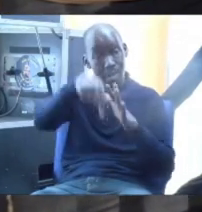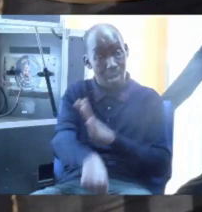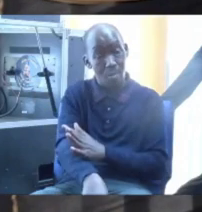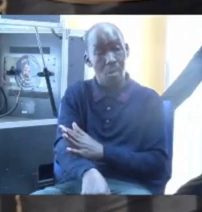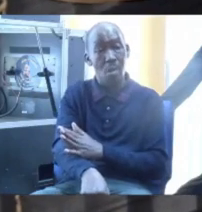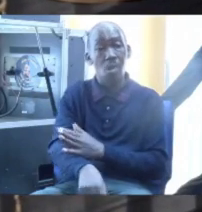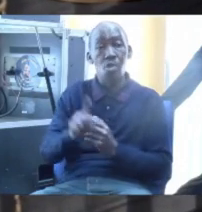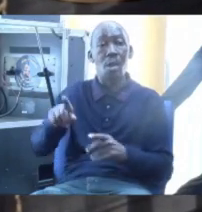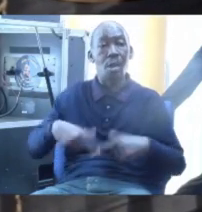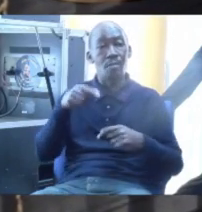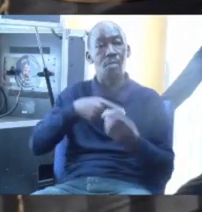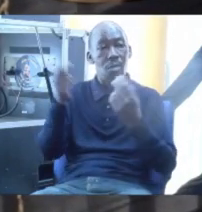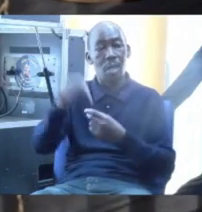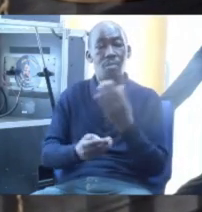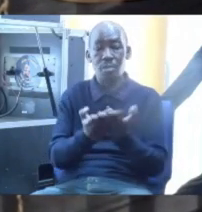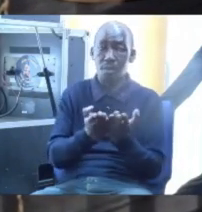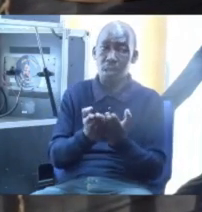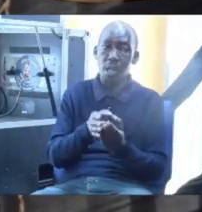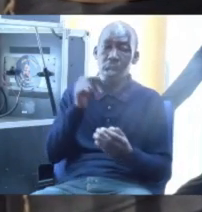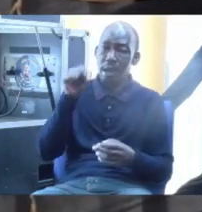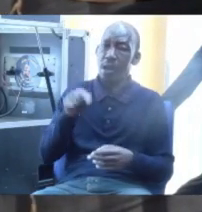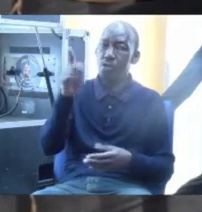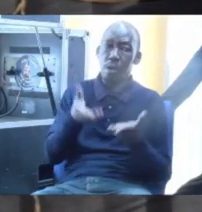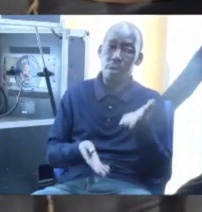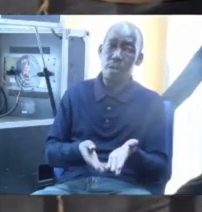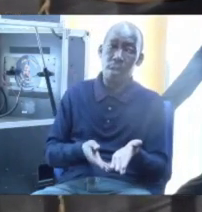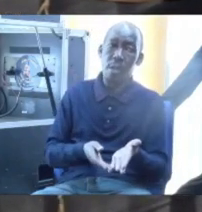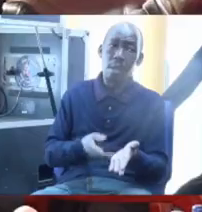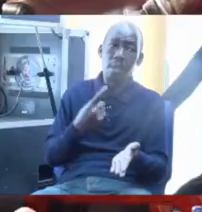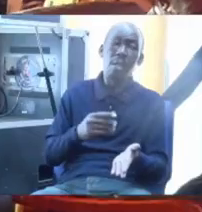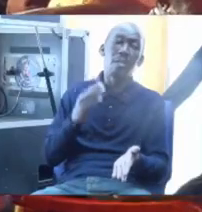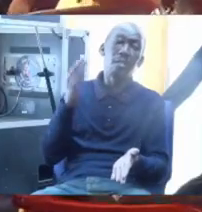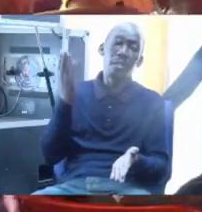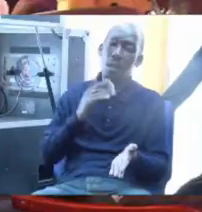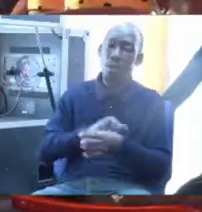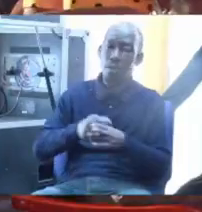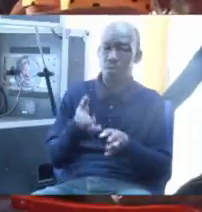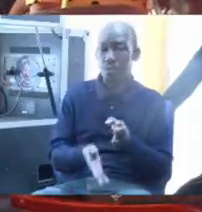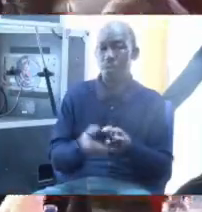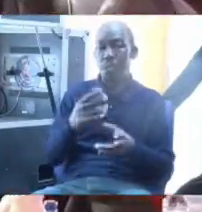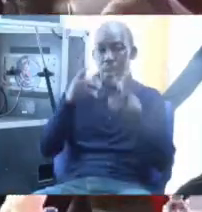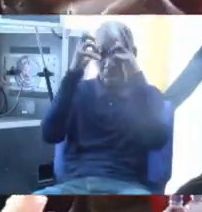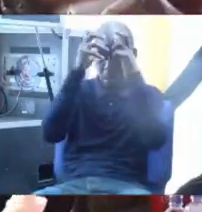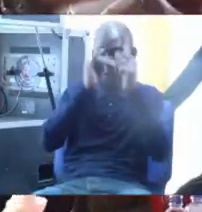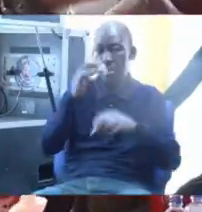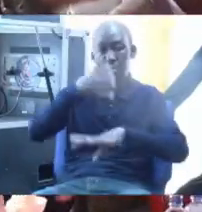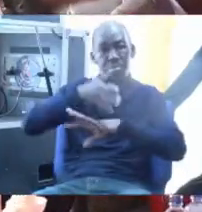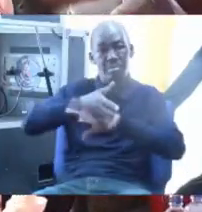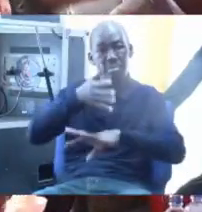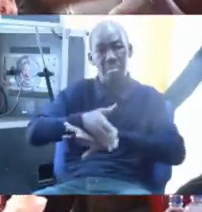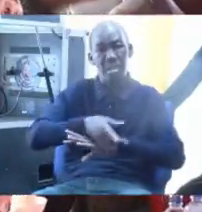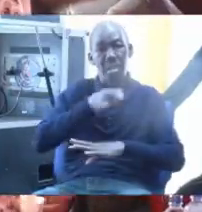know shall come to this service. Now that you are here, I say now that you are here, the devil is a liar. You are